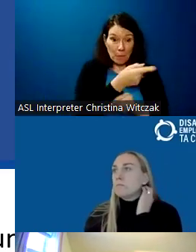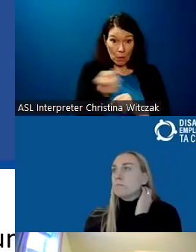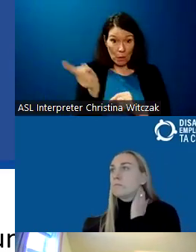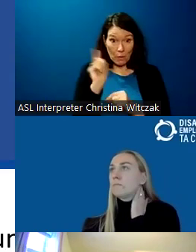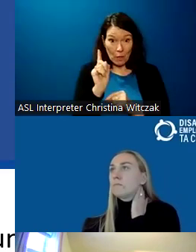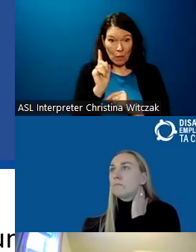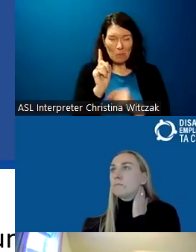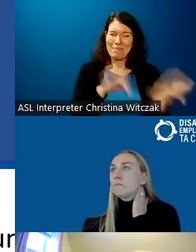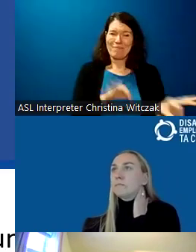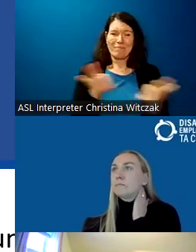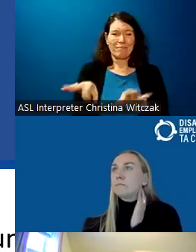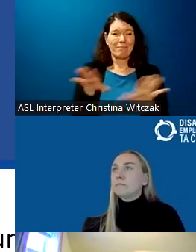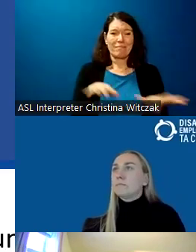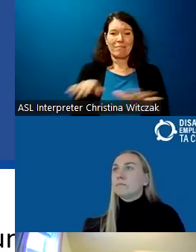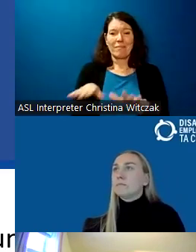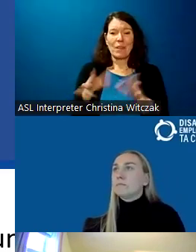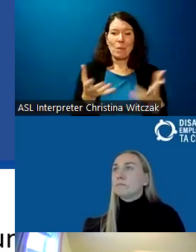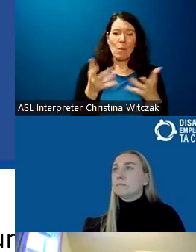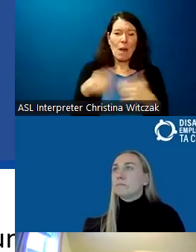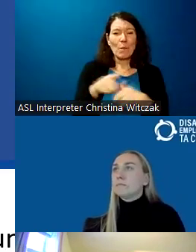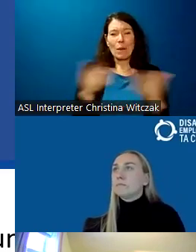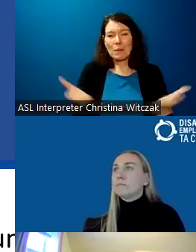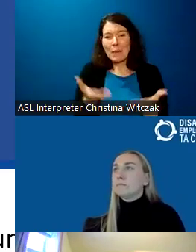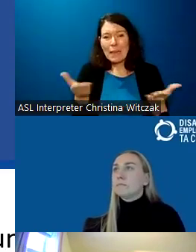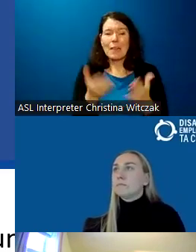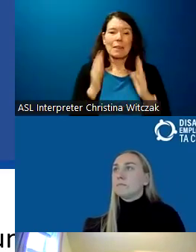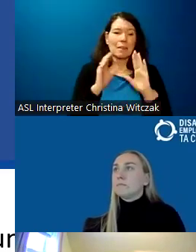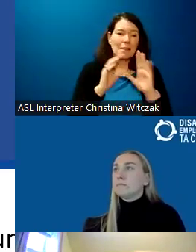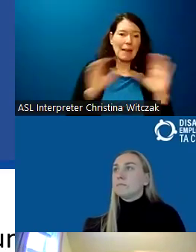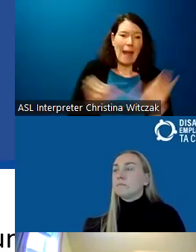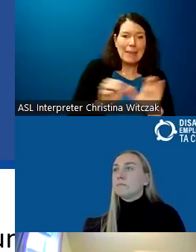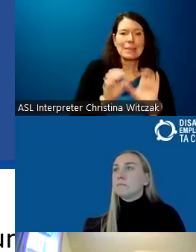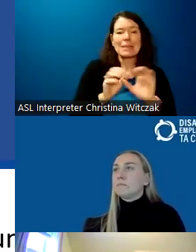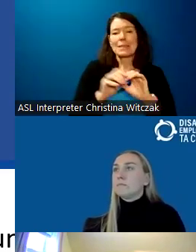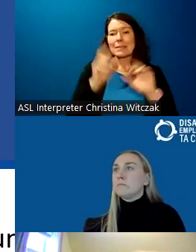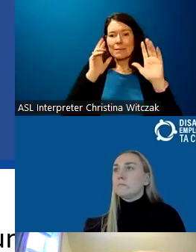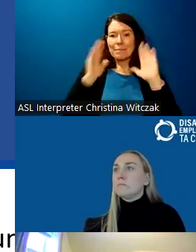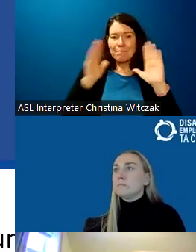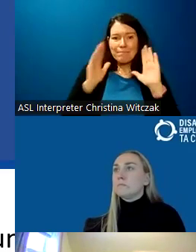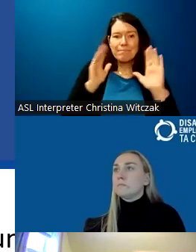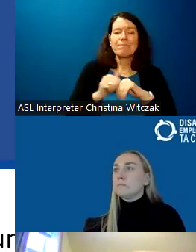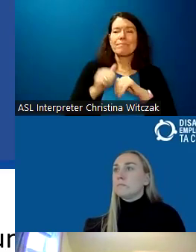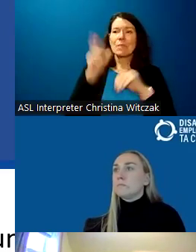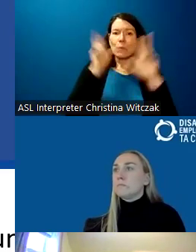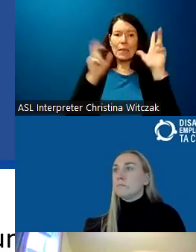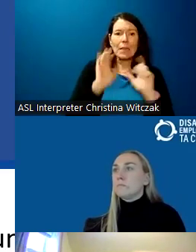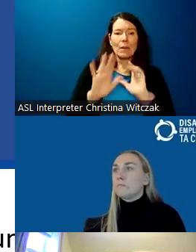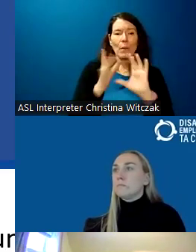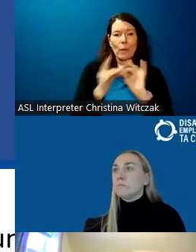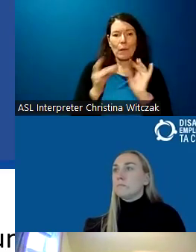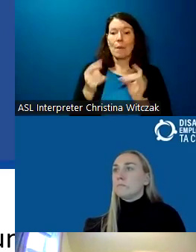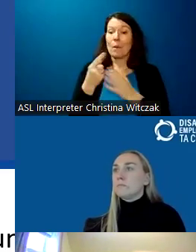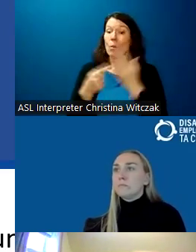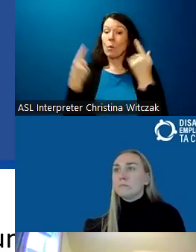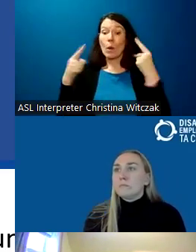easy peasy in terms of, hey, we want you to be here. We want you to be active. We want to hear from you. We want to know what's working for